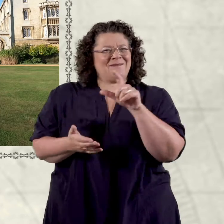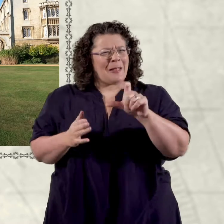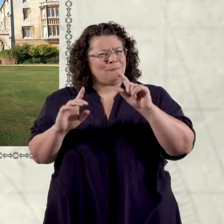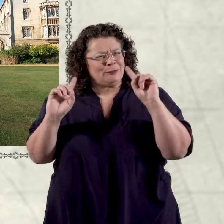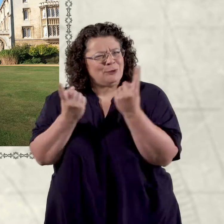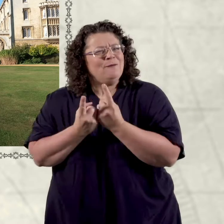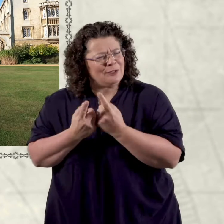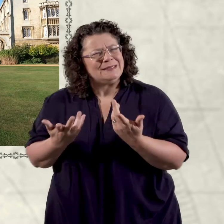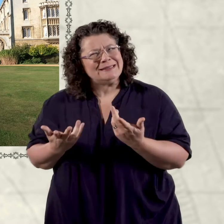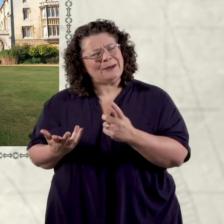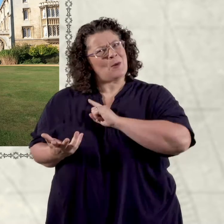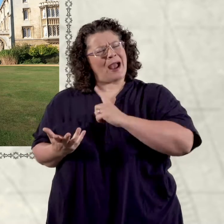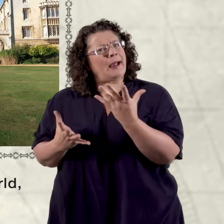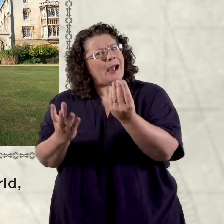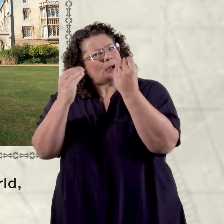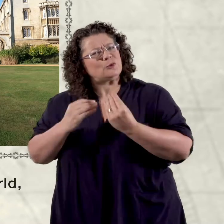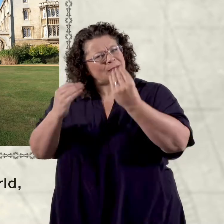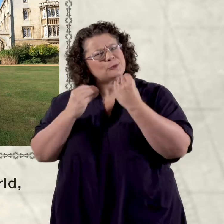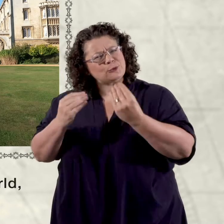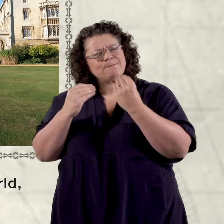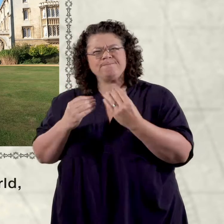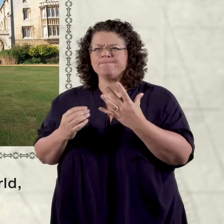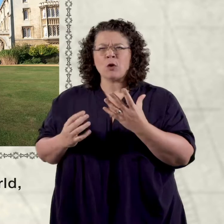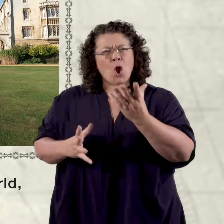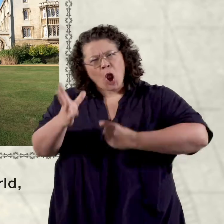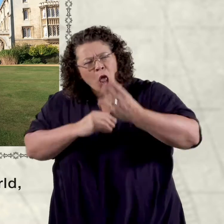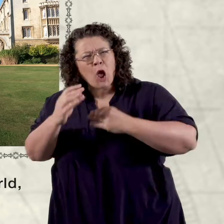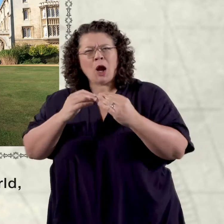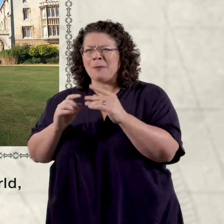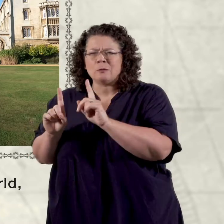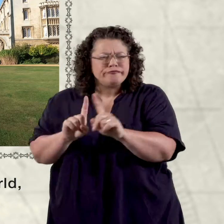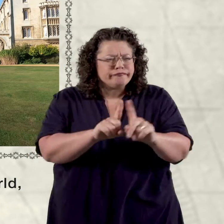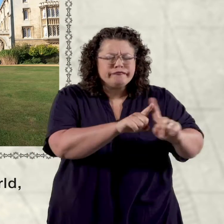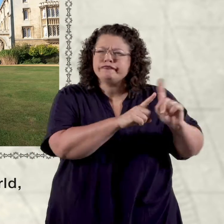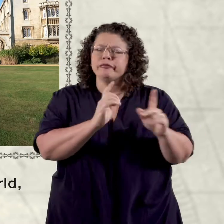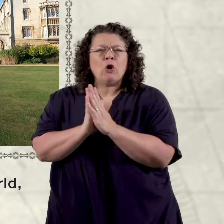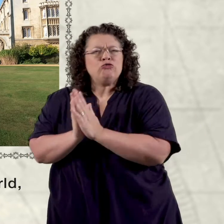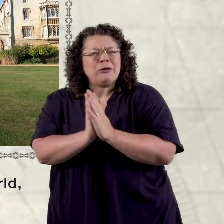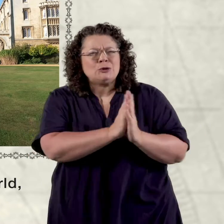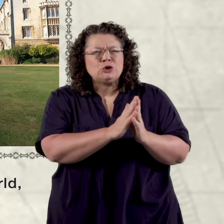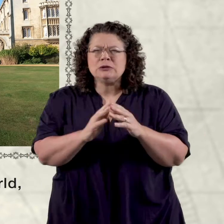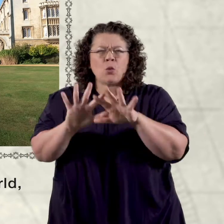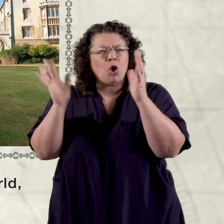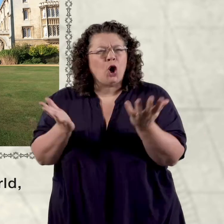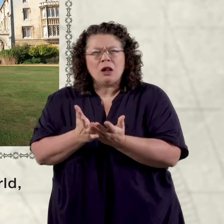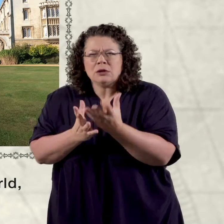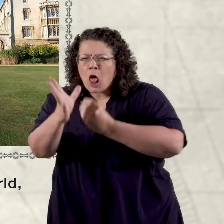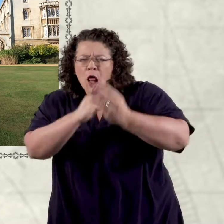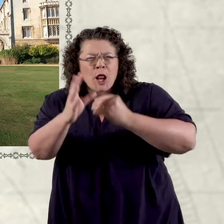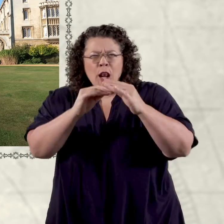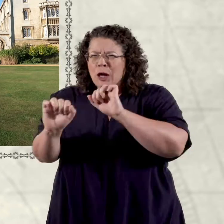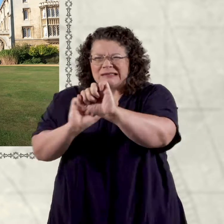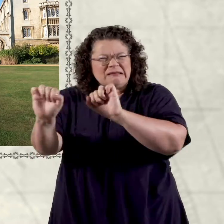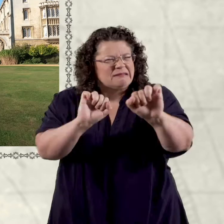be educated, you see, to learn about the religions of the world, the history of the world, and